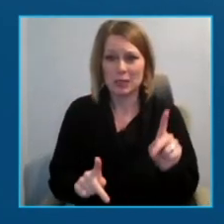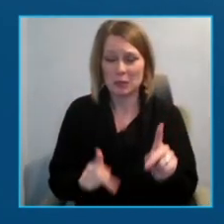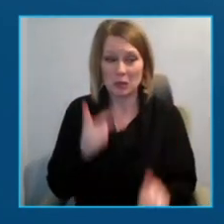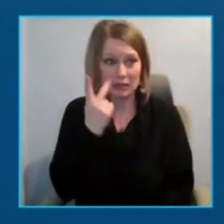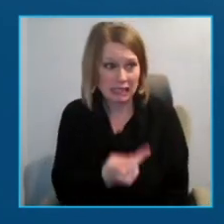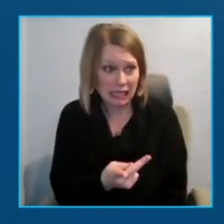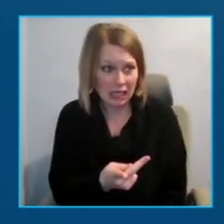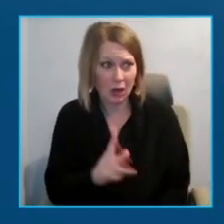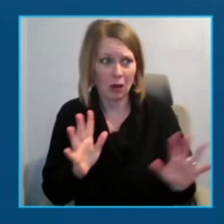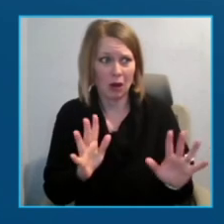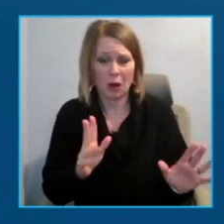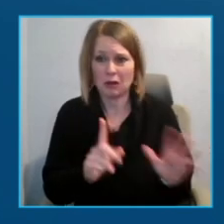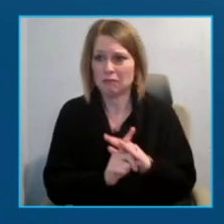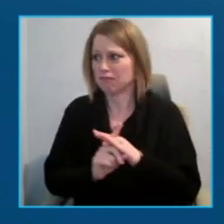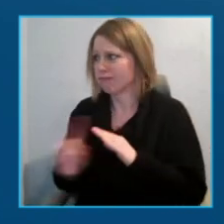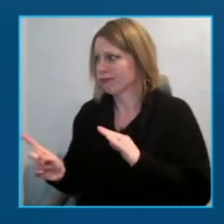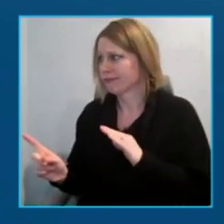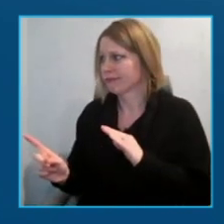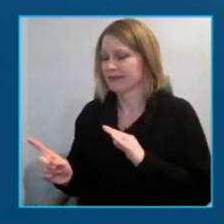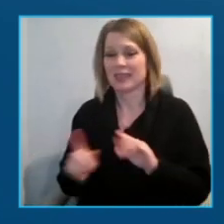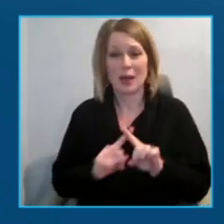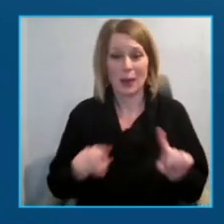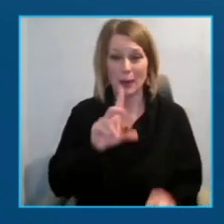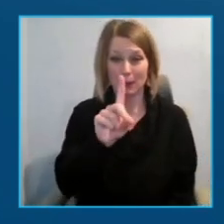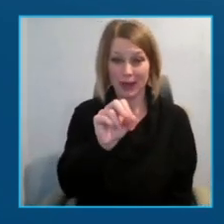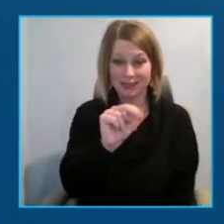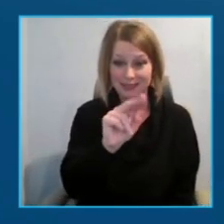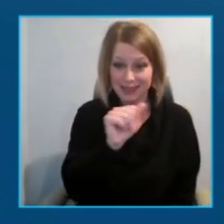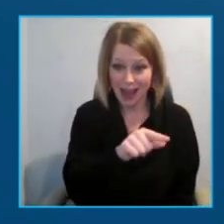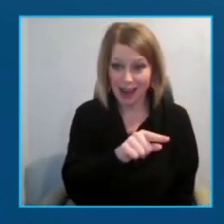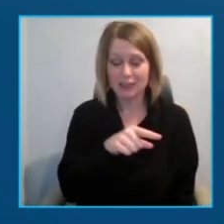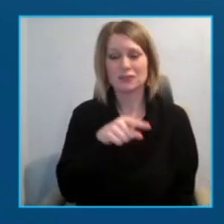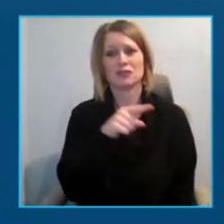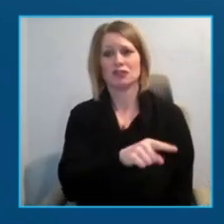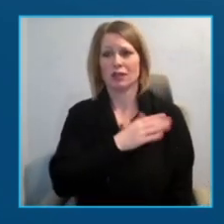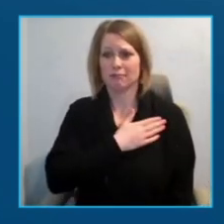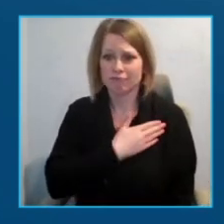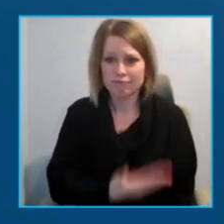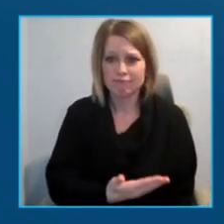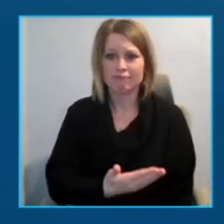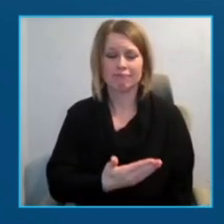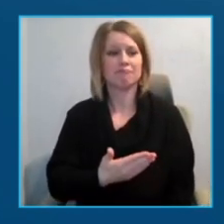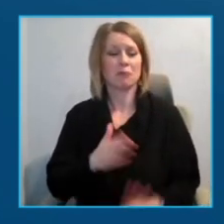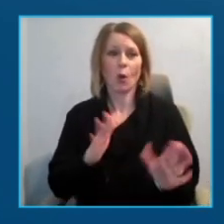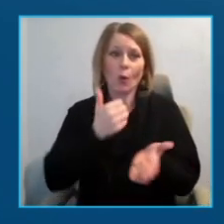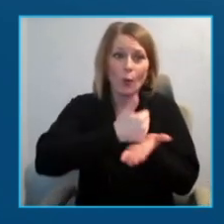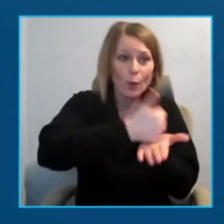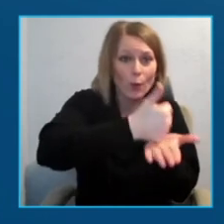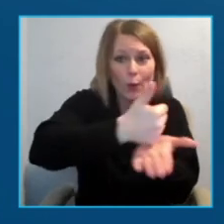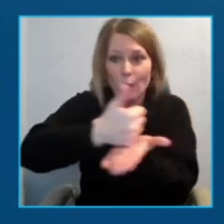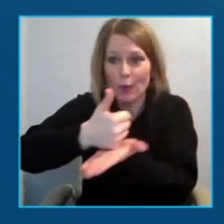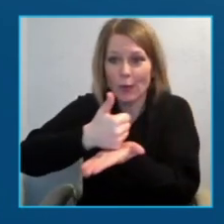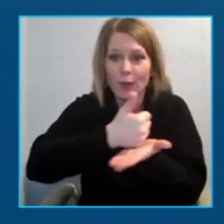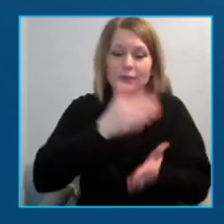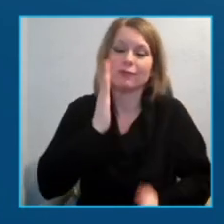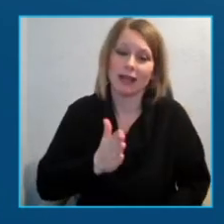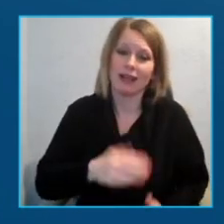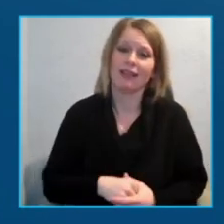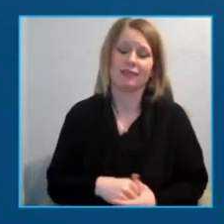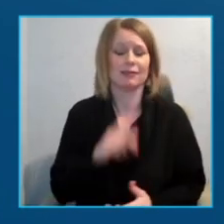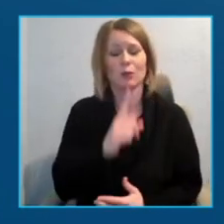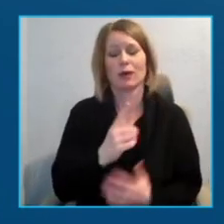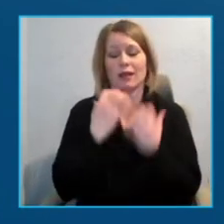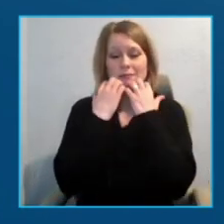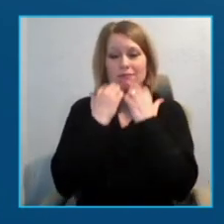Donna has always run toward the fire in her distinguished career. And I'm very grateful as well to